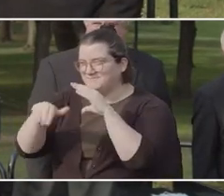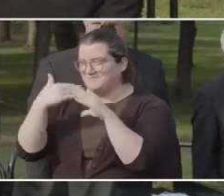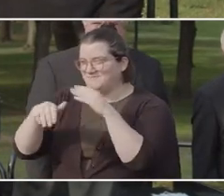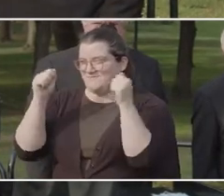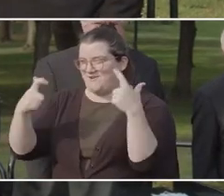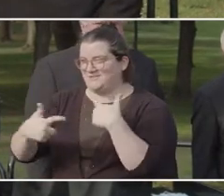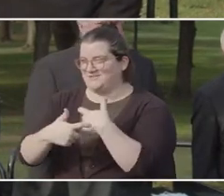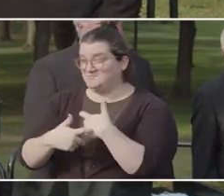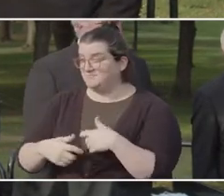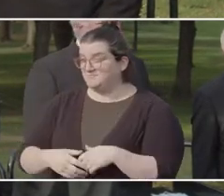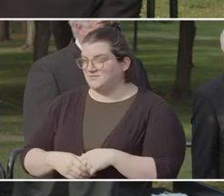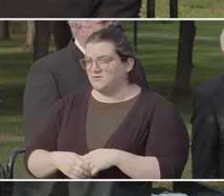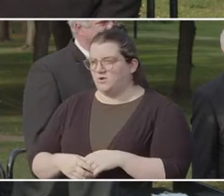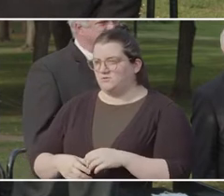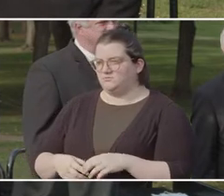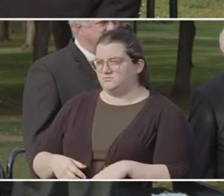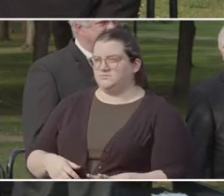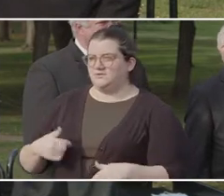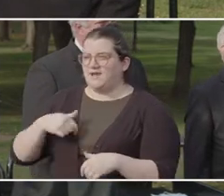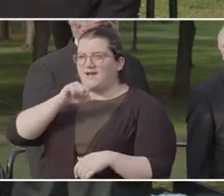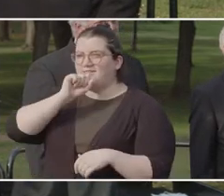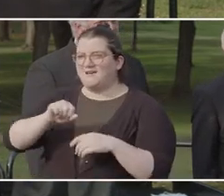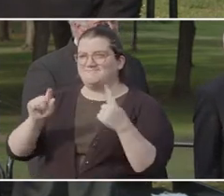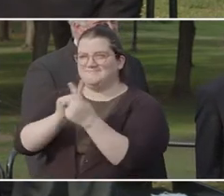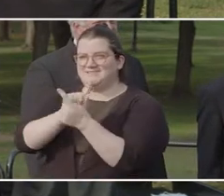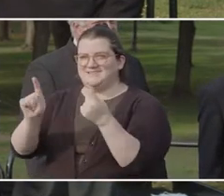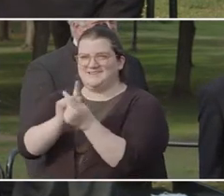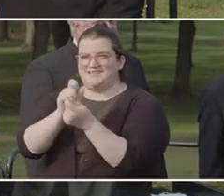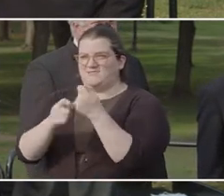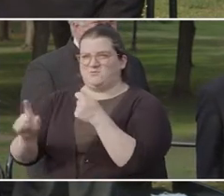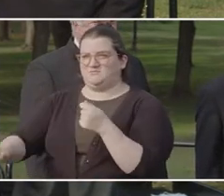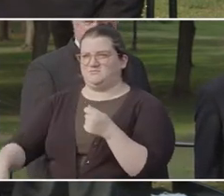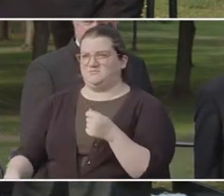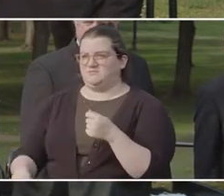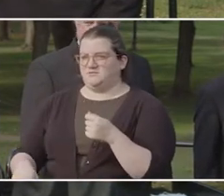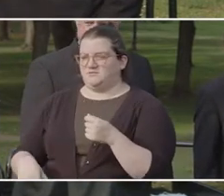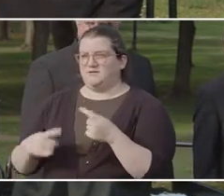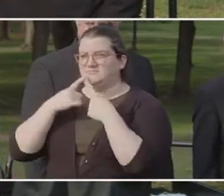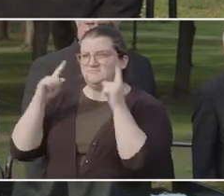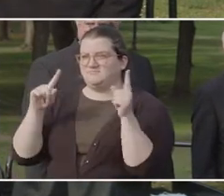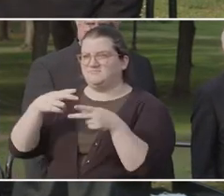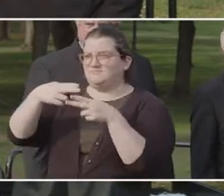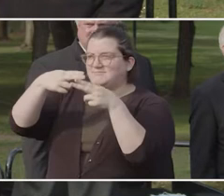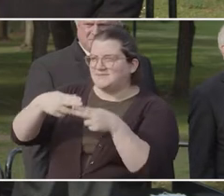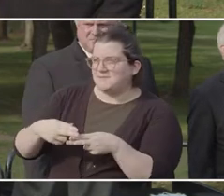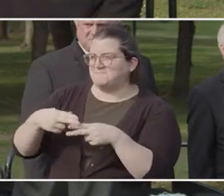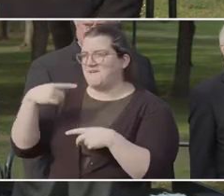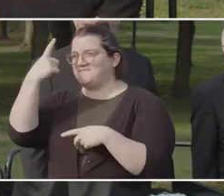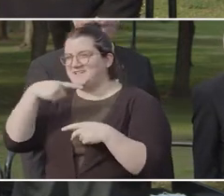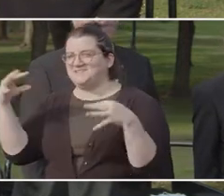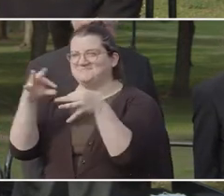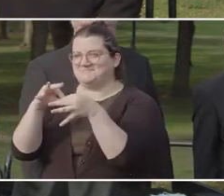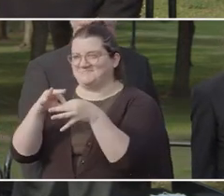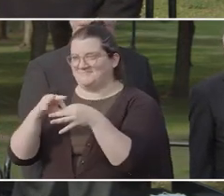I love getting to meet everyone and finally put faces to all of the names and email addresses that I've communicated with for over a year now